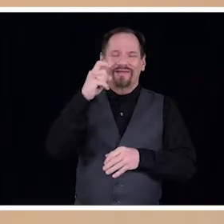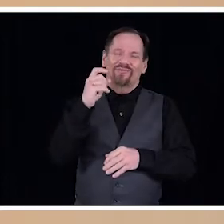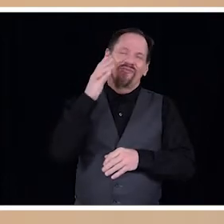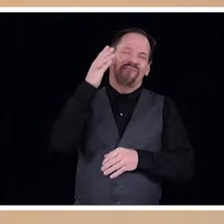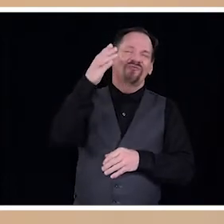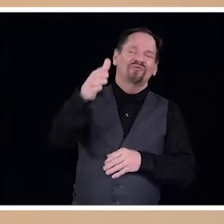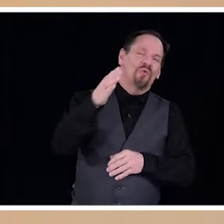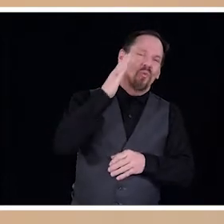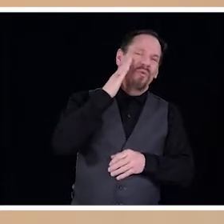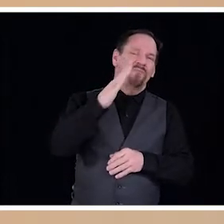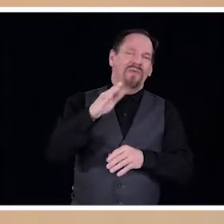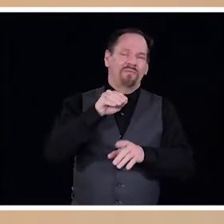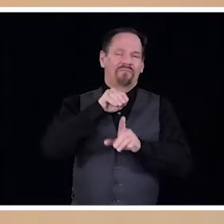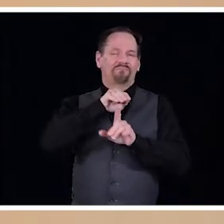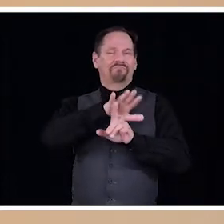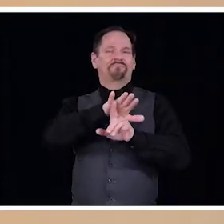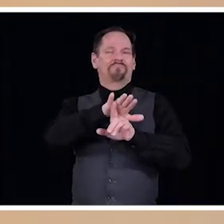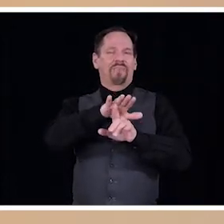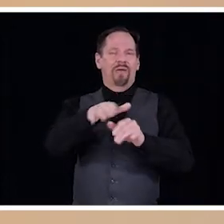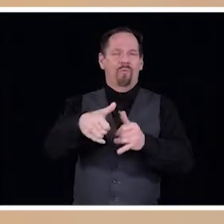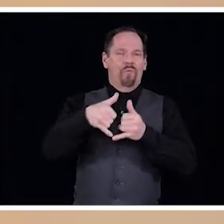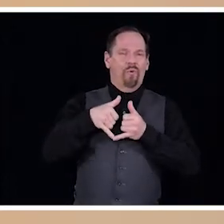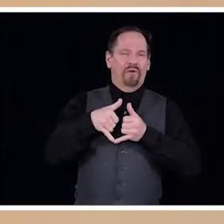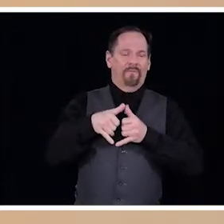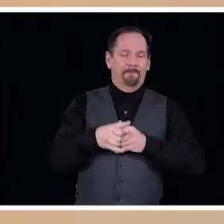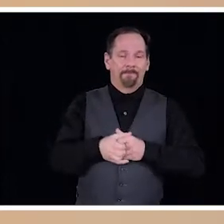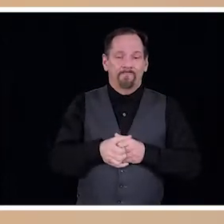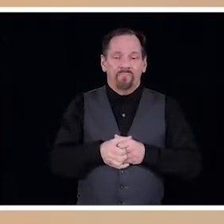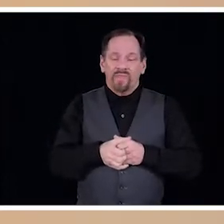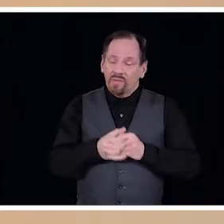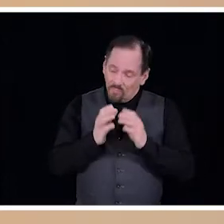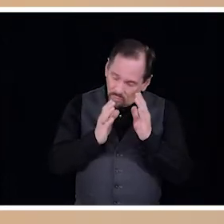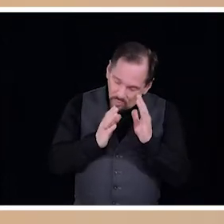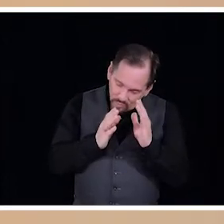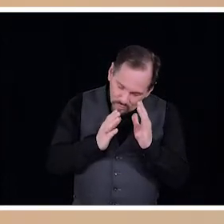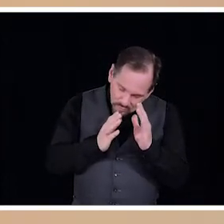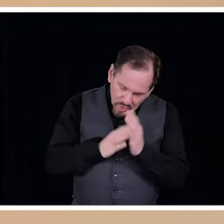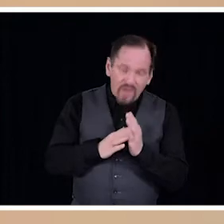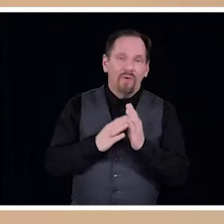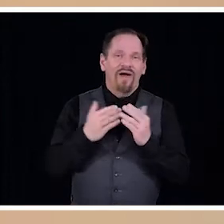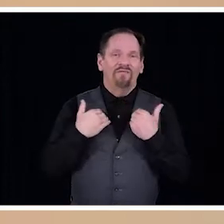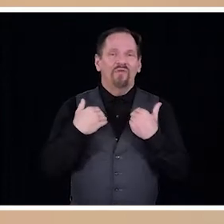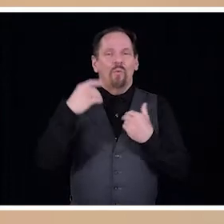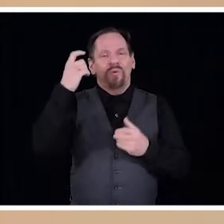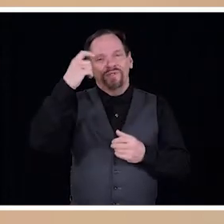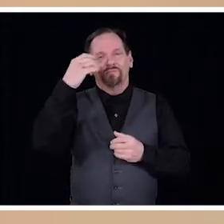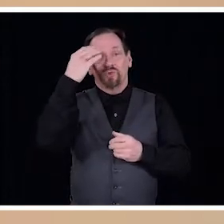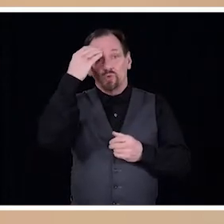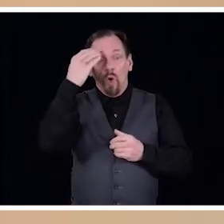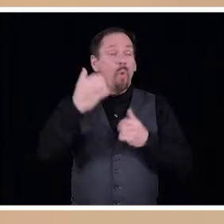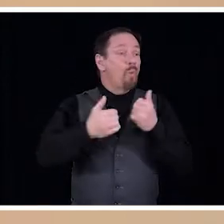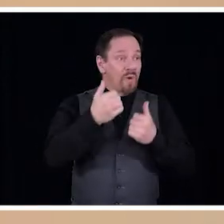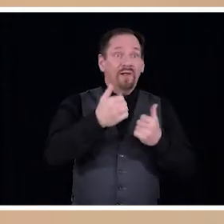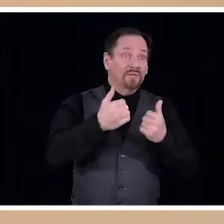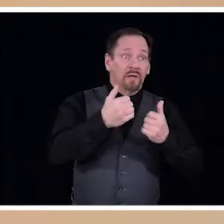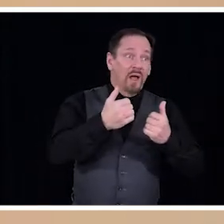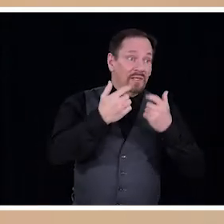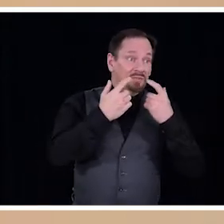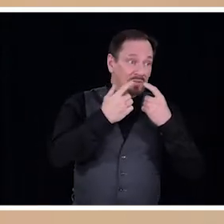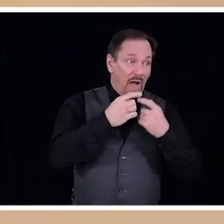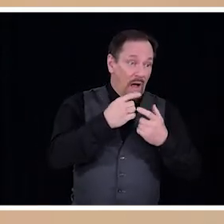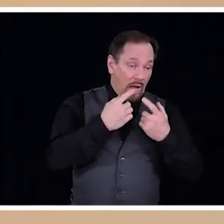both consequential and rewarding. And may you have the wisdom to know what is both consequential and rewarding to you.